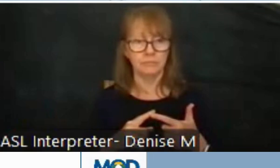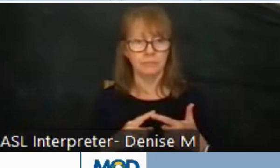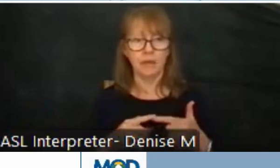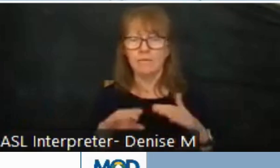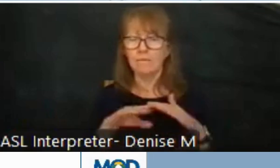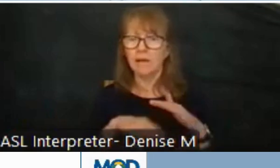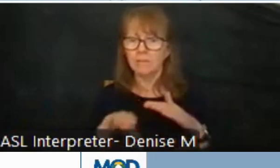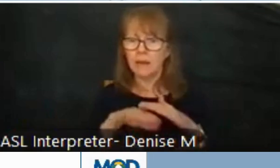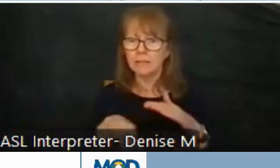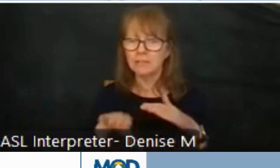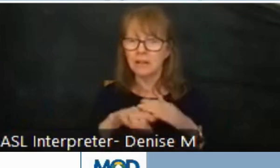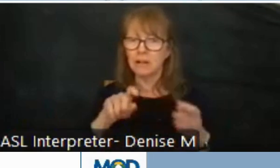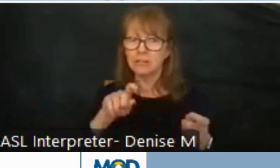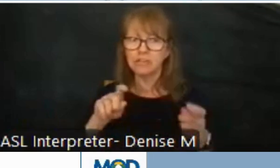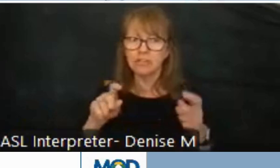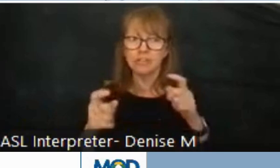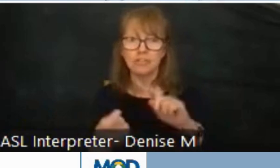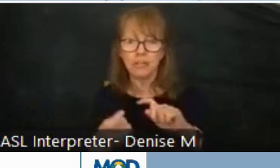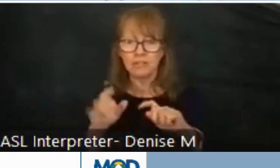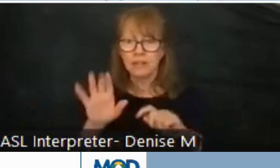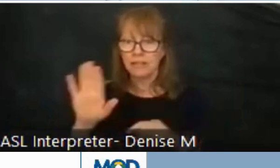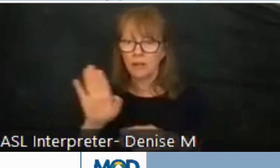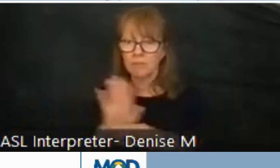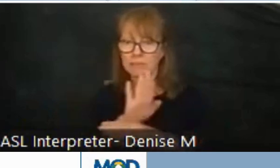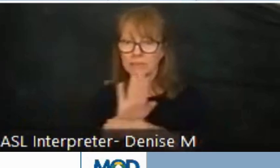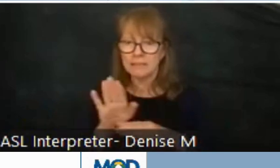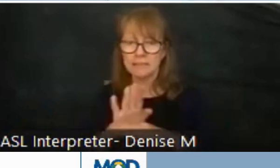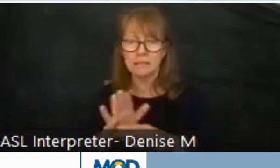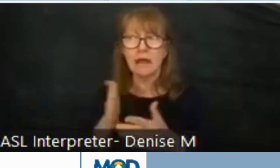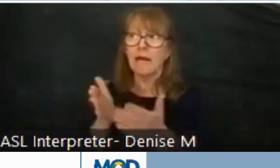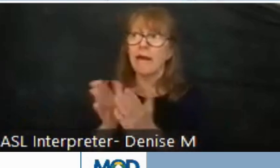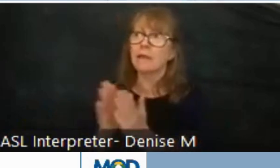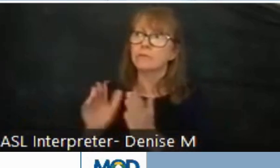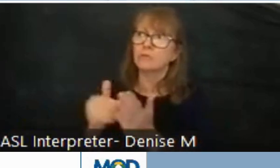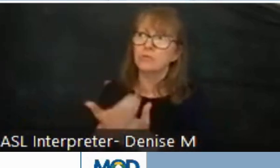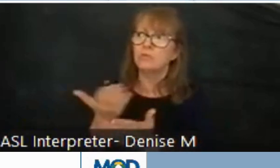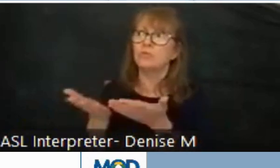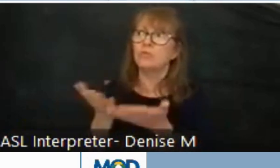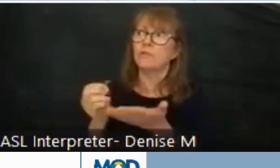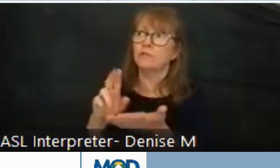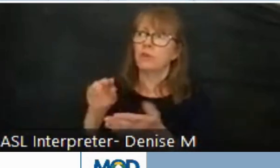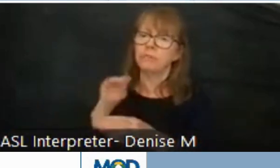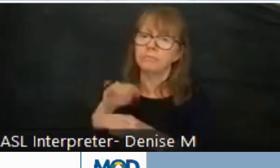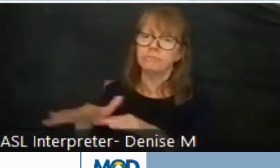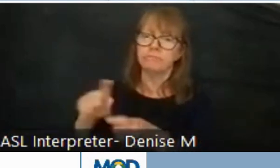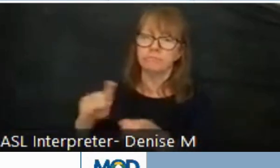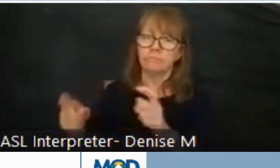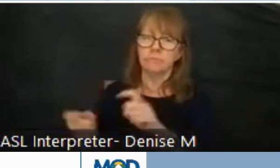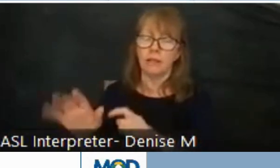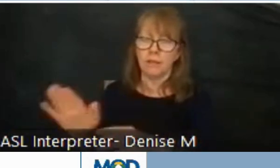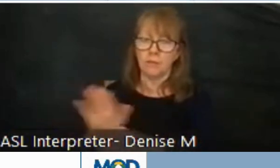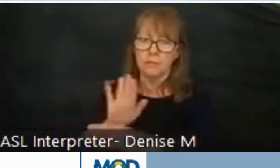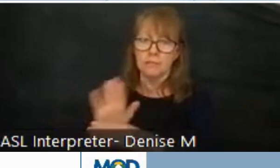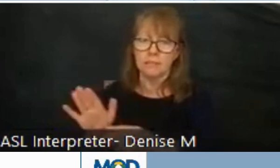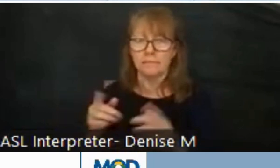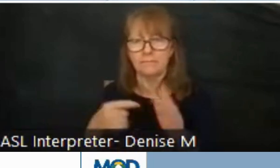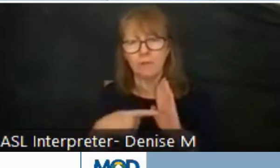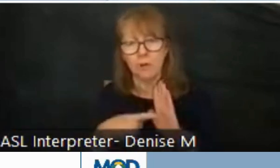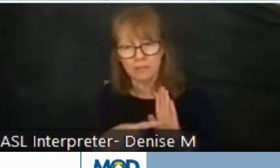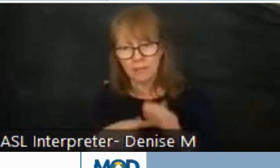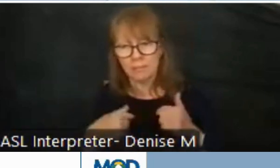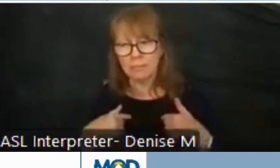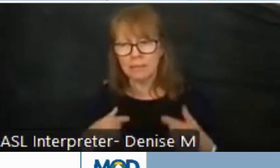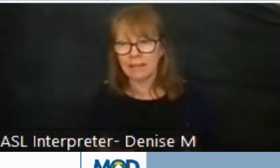or fundamentally change how they operate. For example, say I live in a retirement community that